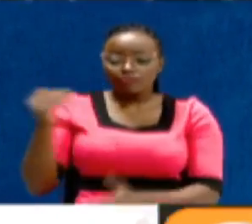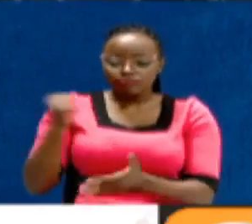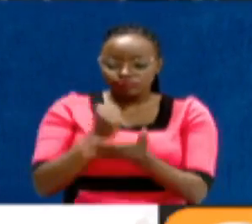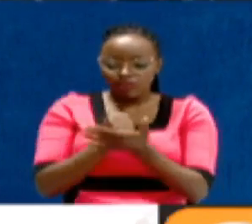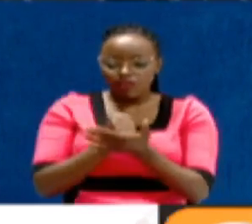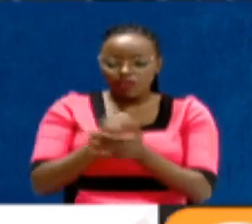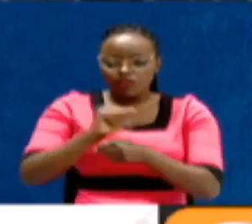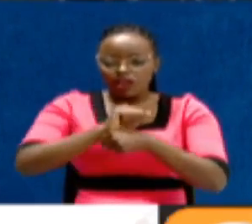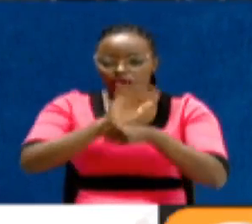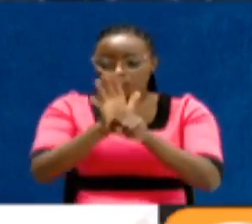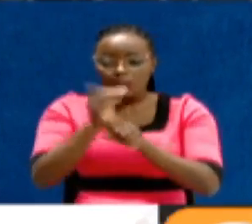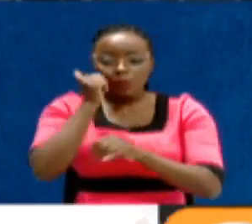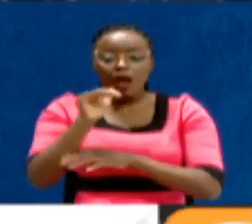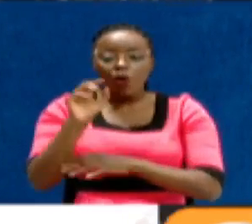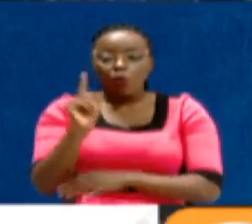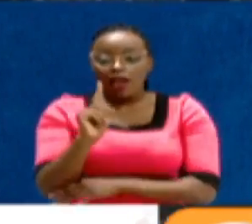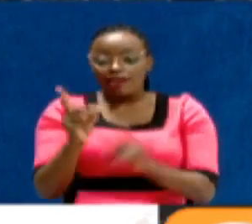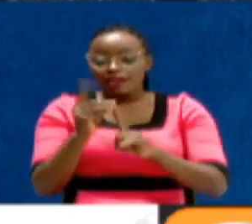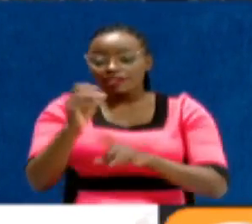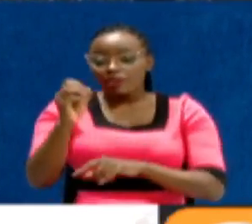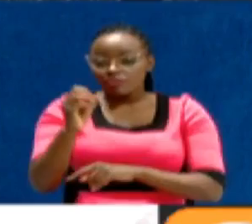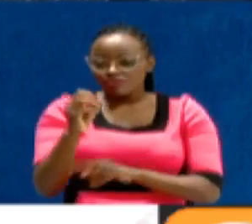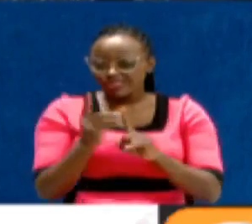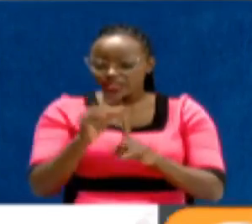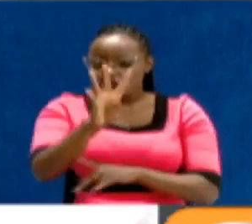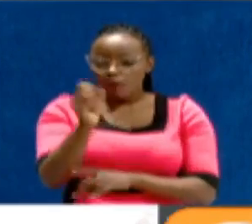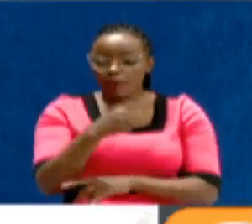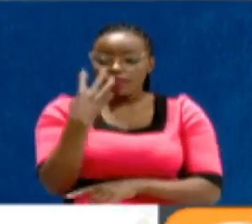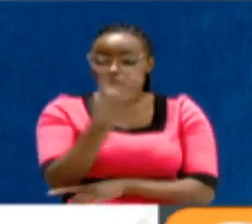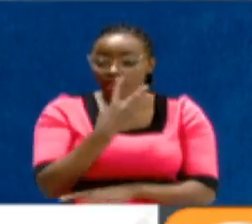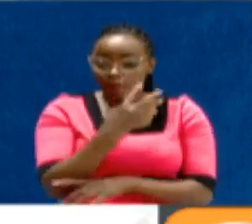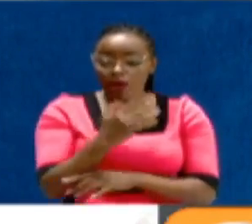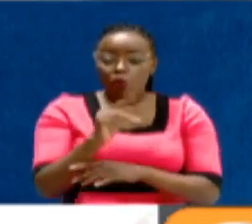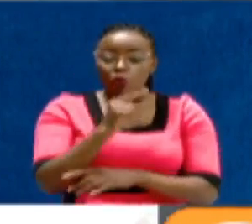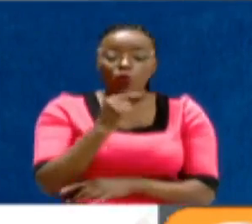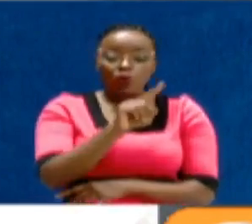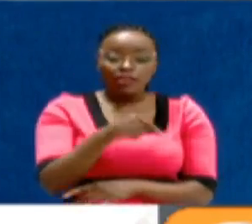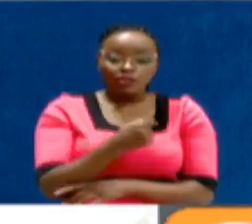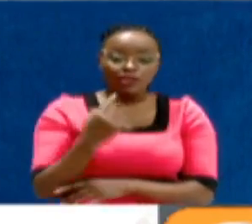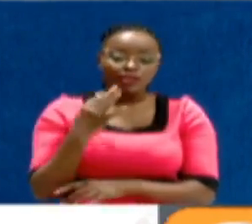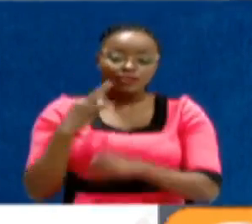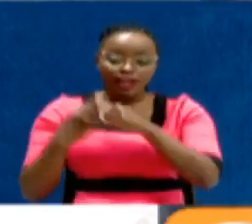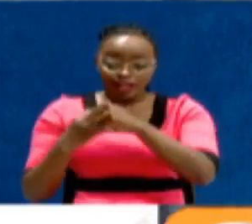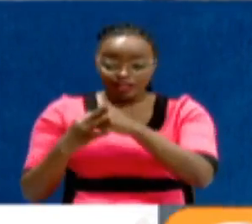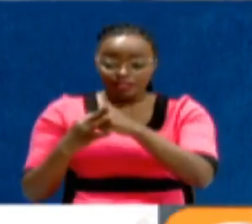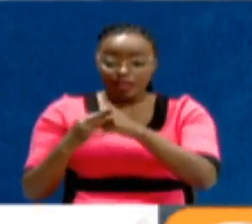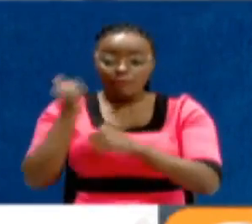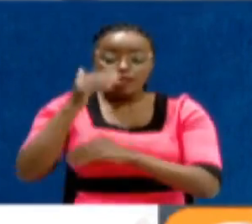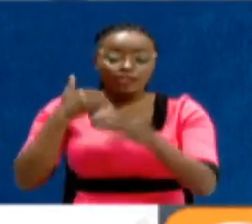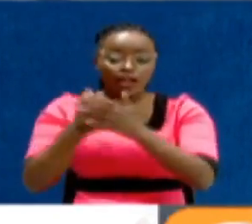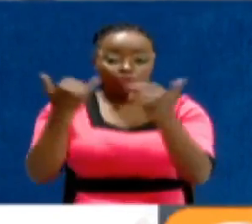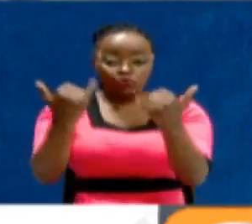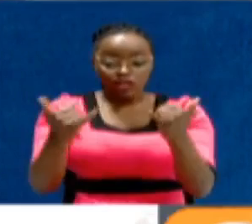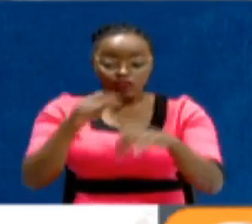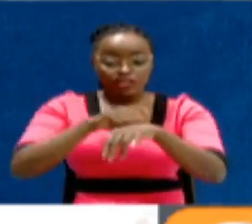COVID-19 patient on the 4th of April and has treated and cared for about 1,100 patients to date. At this